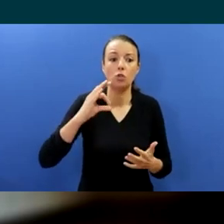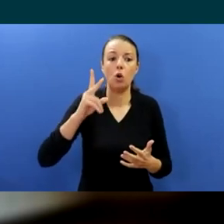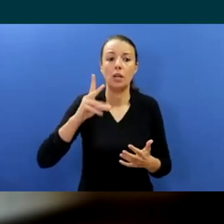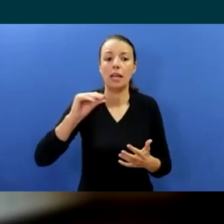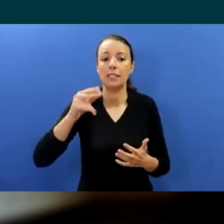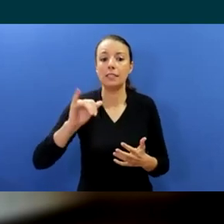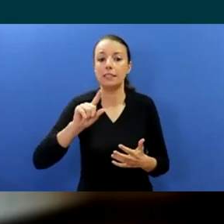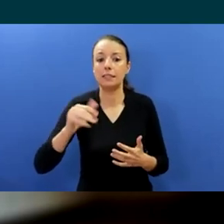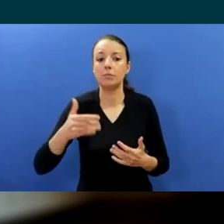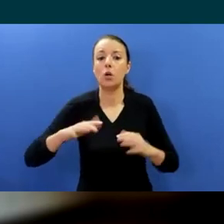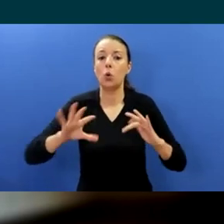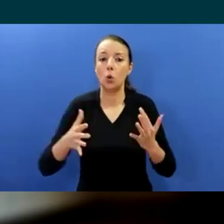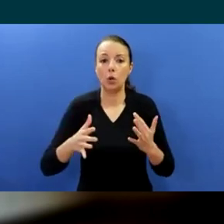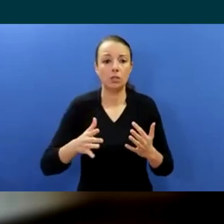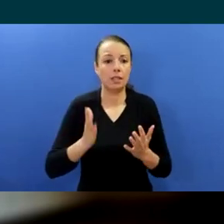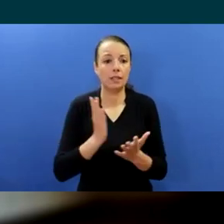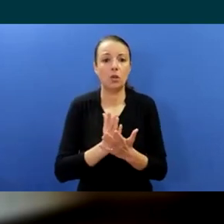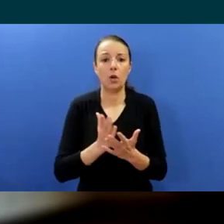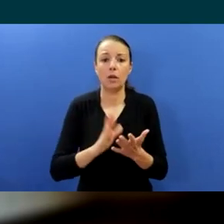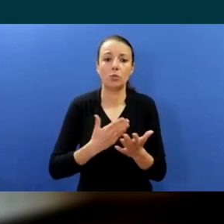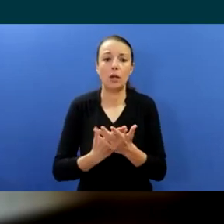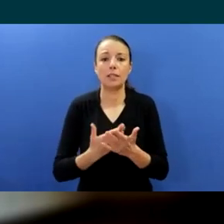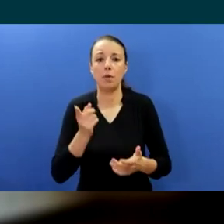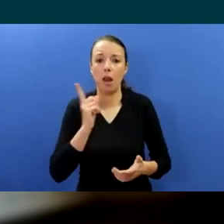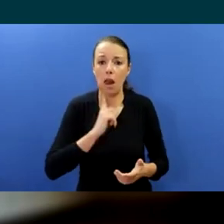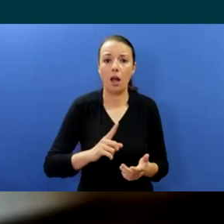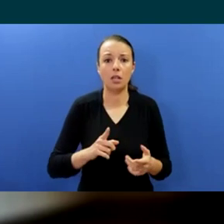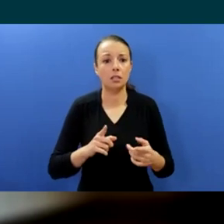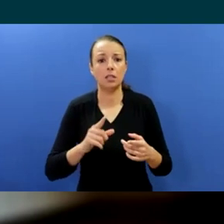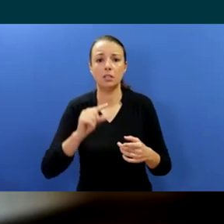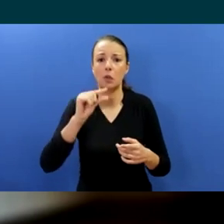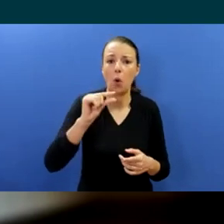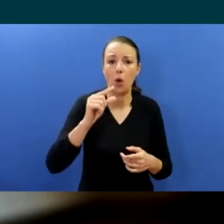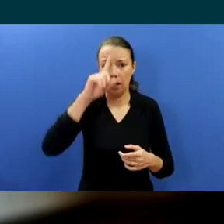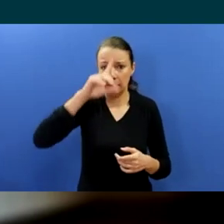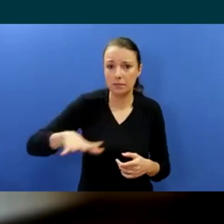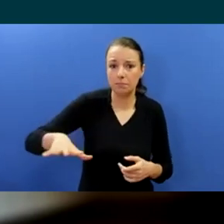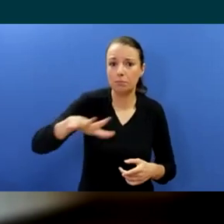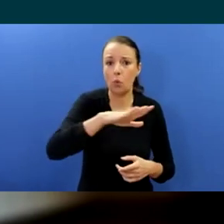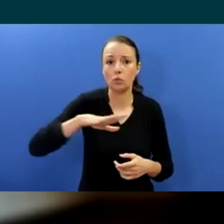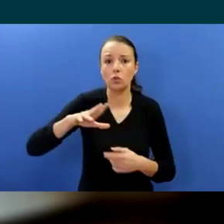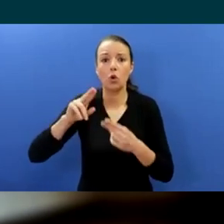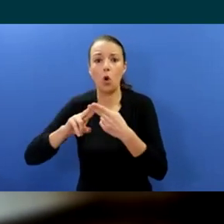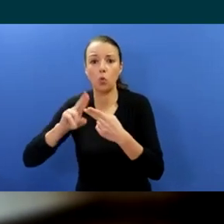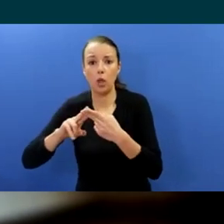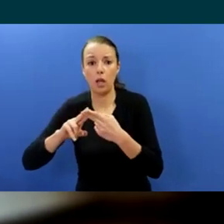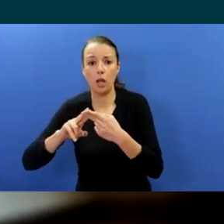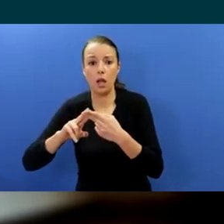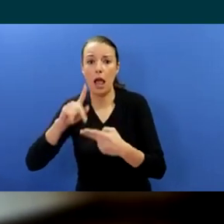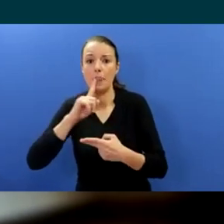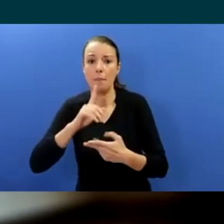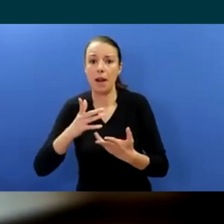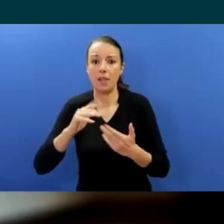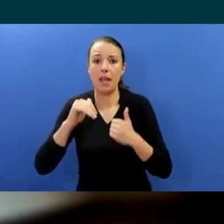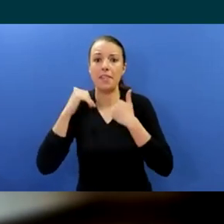some populations without actually giving them quite any power, because